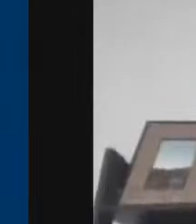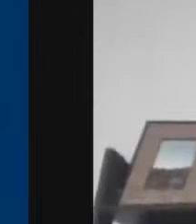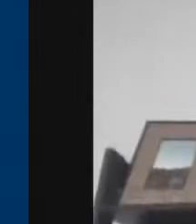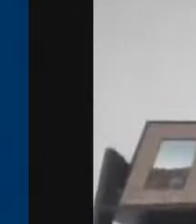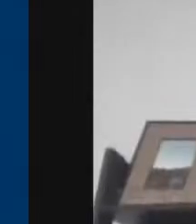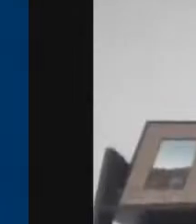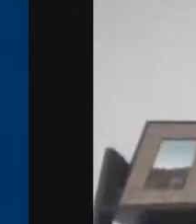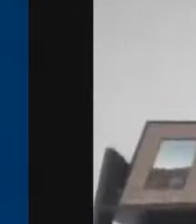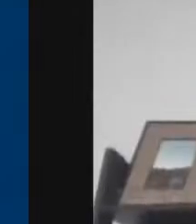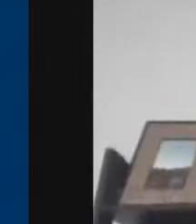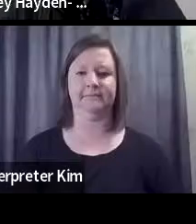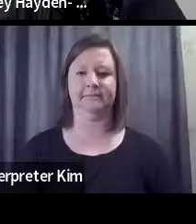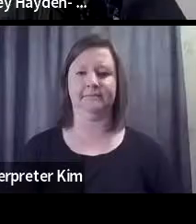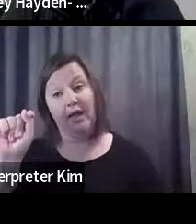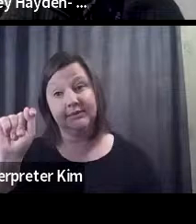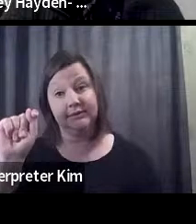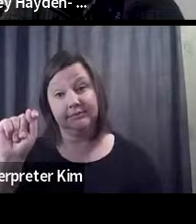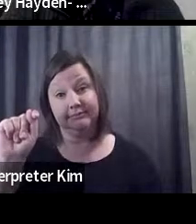but